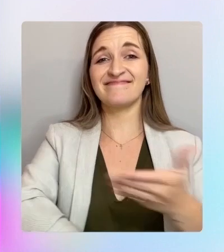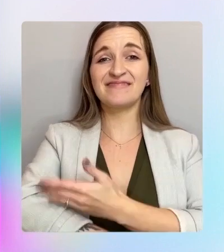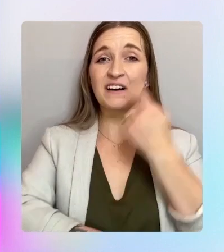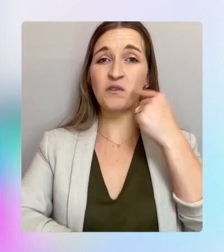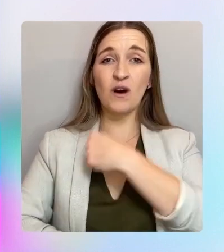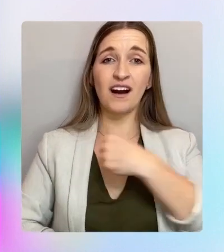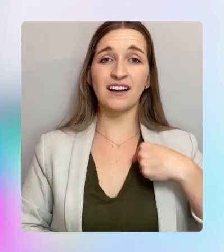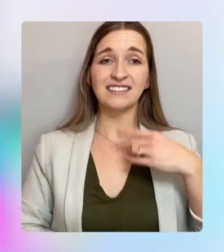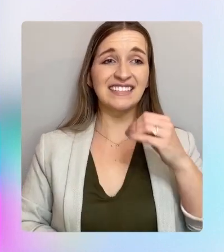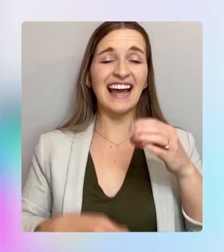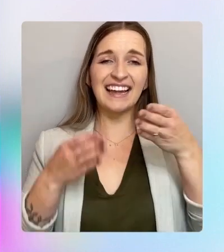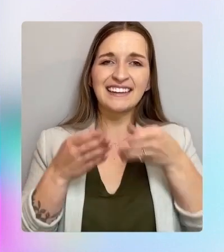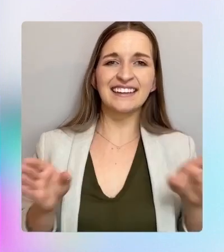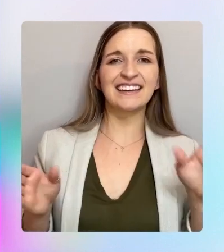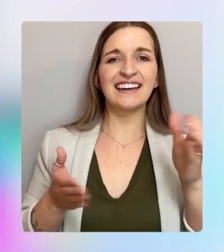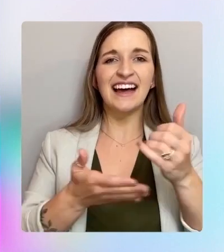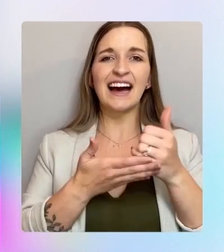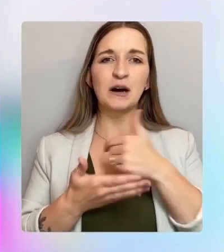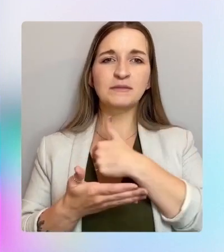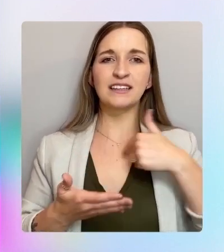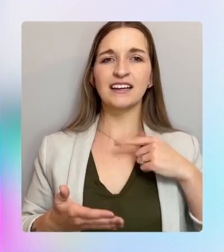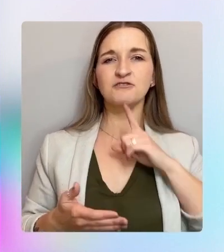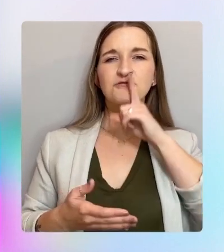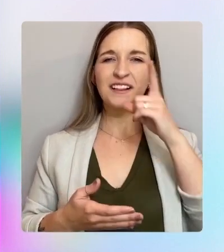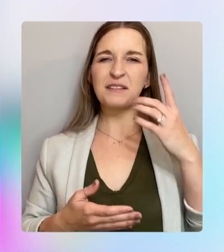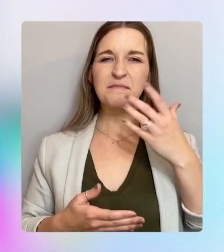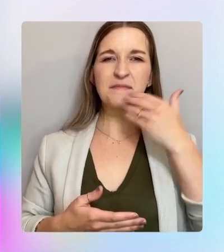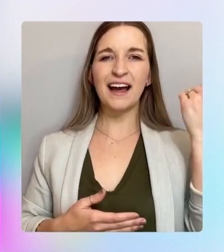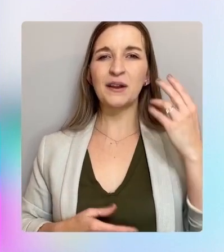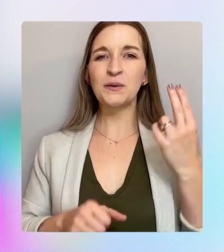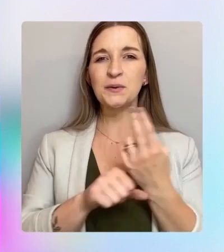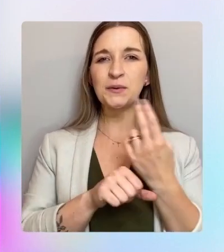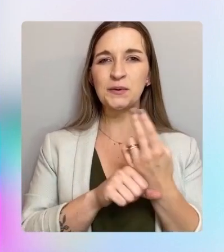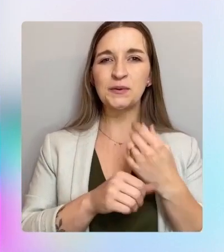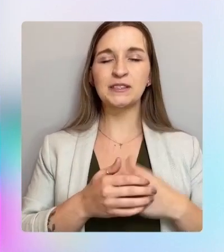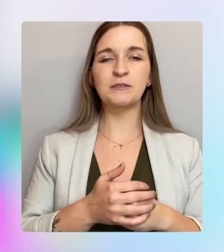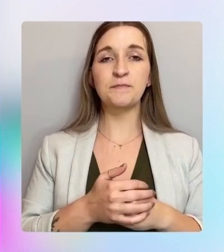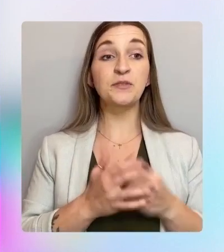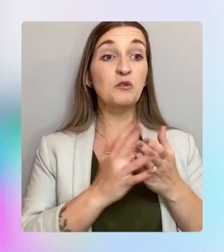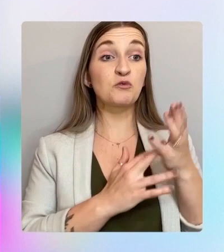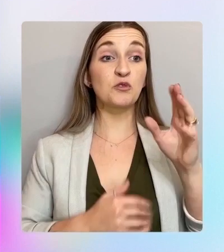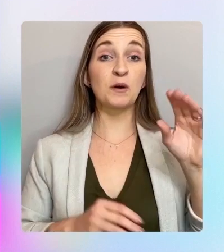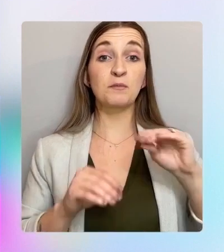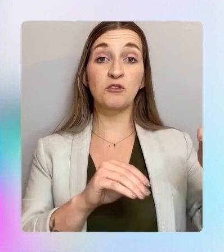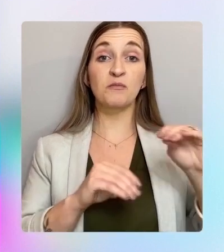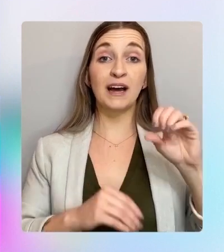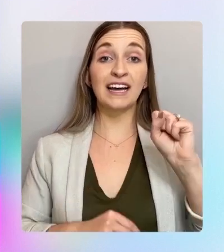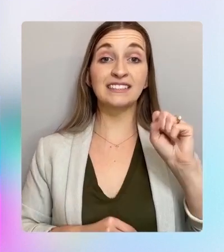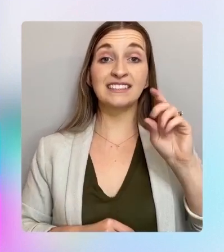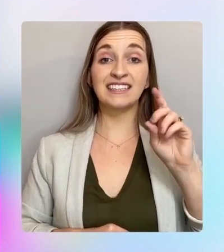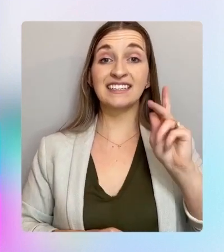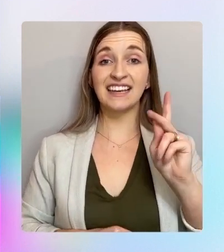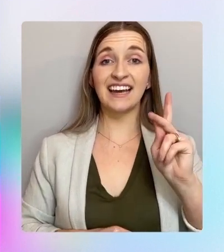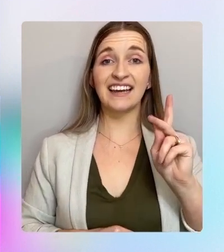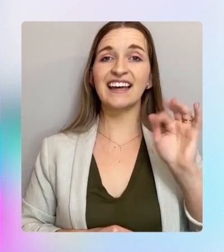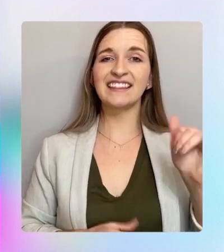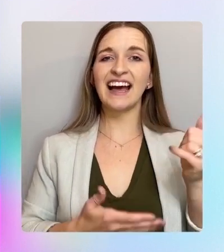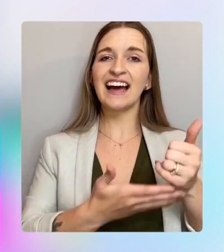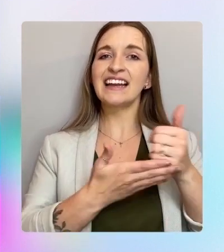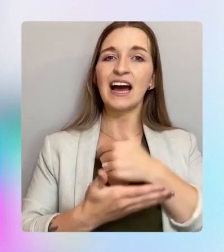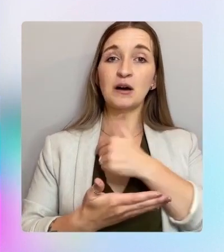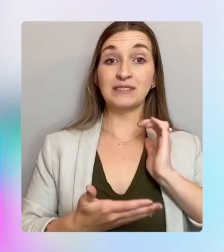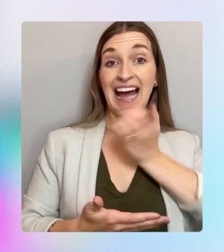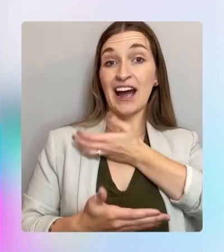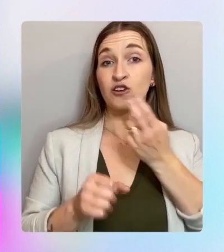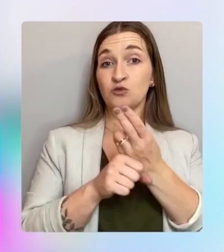it widens the human aspect of our product. The level of realism now enabled through MetaQuest Pro and the Movement SDK helps our